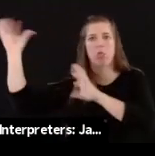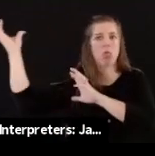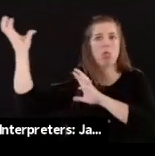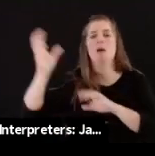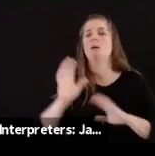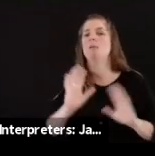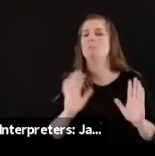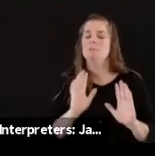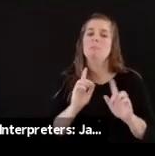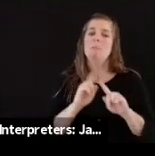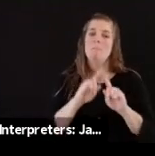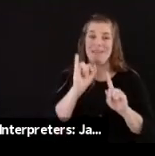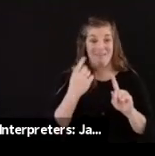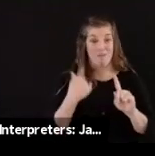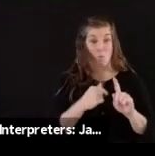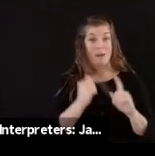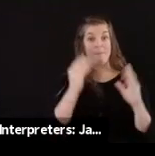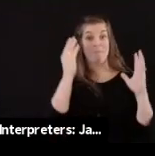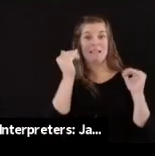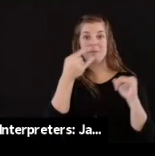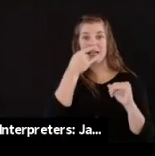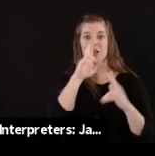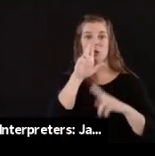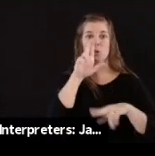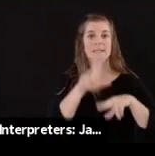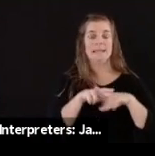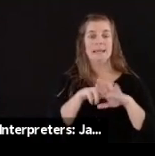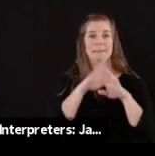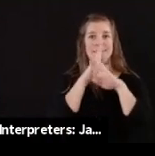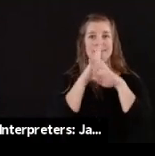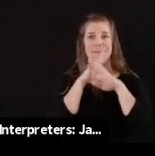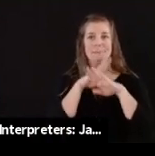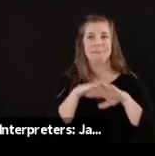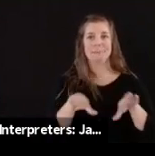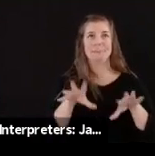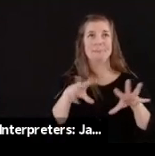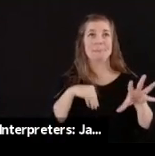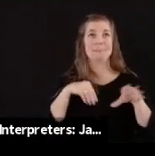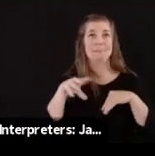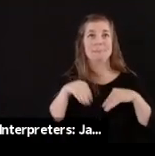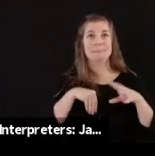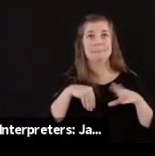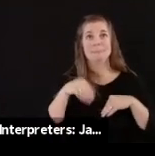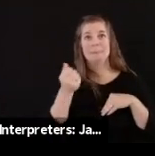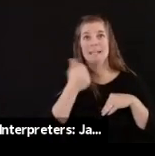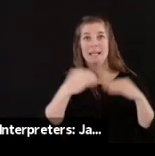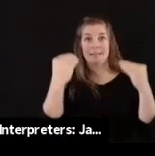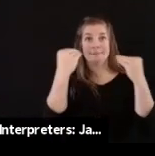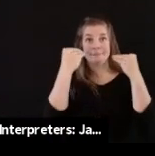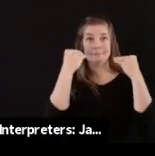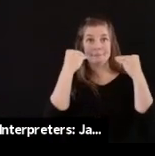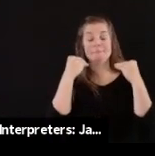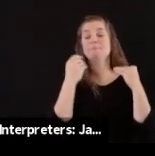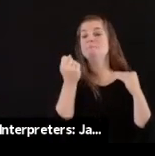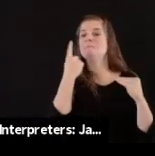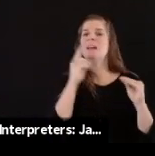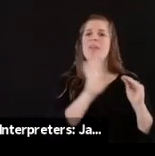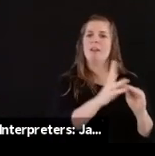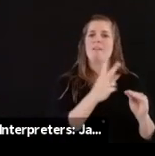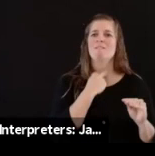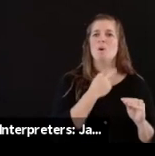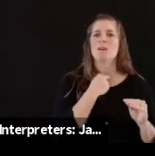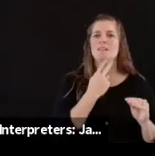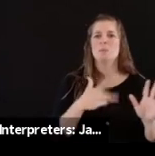expect kids to sit silently and passively receive knowledge from us, then their voices will always feel